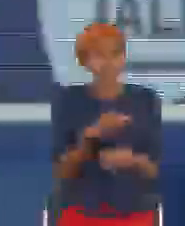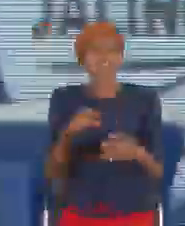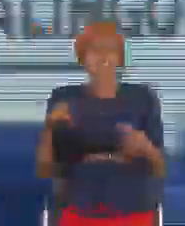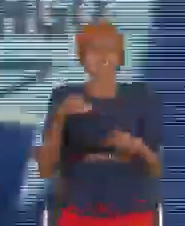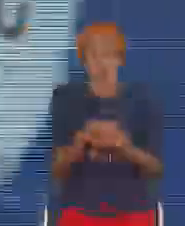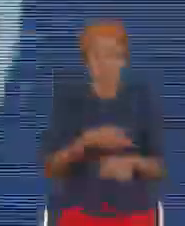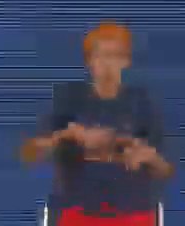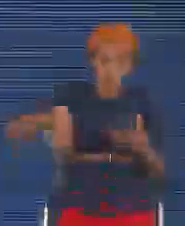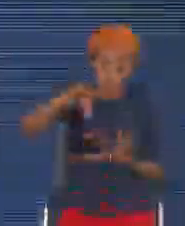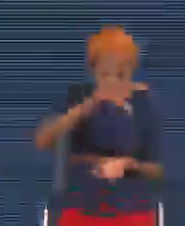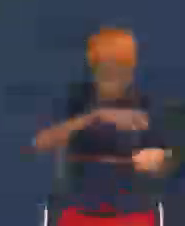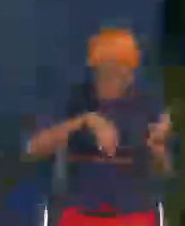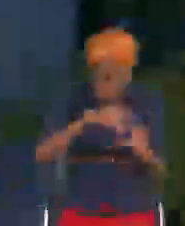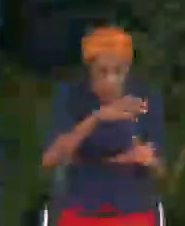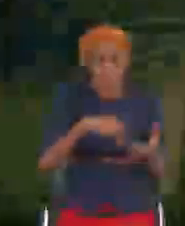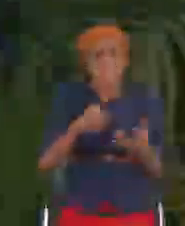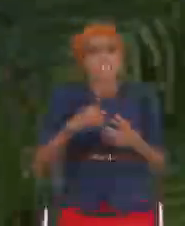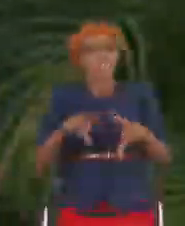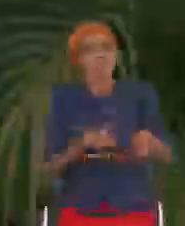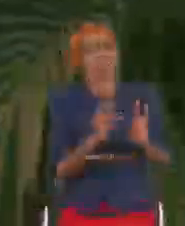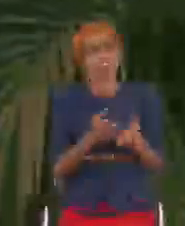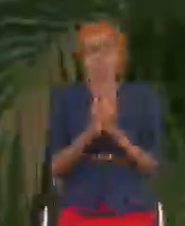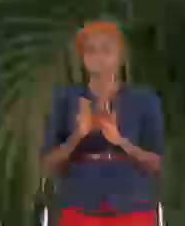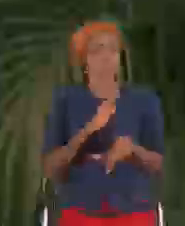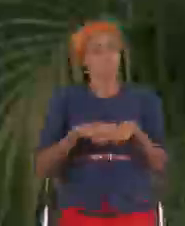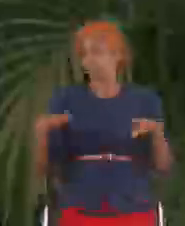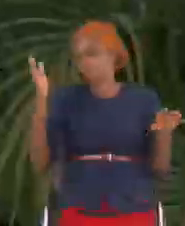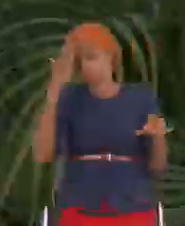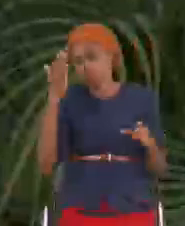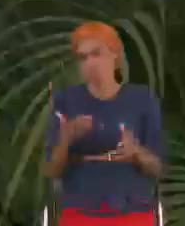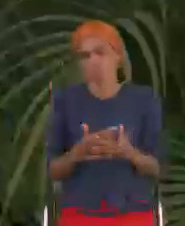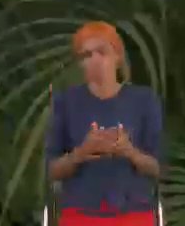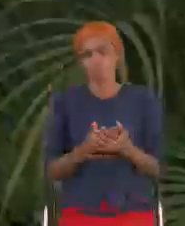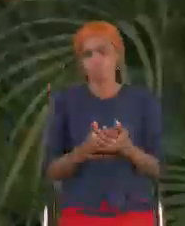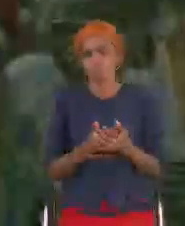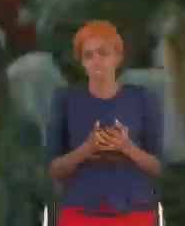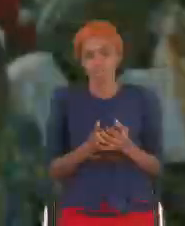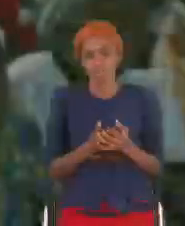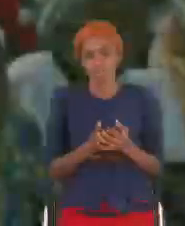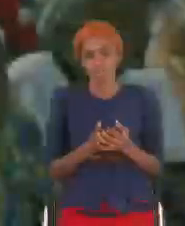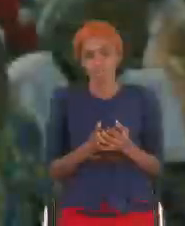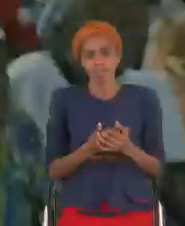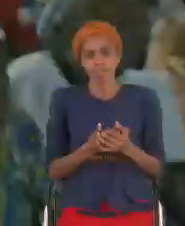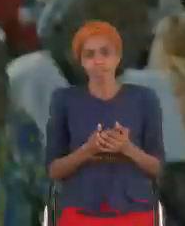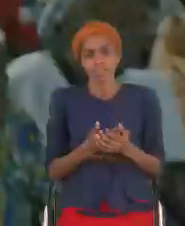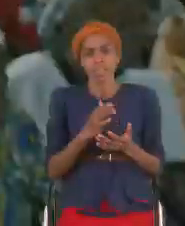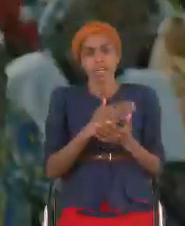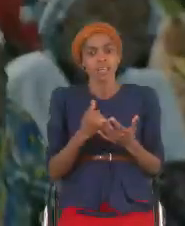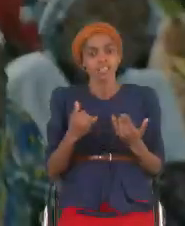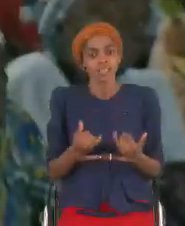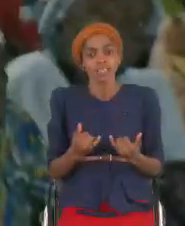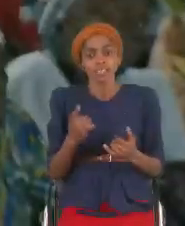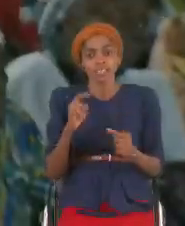confusion. The way of peace they have not known. And it's the work, is the business of their tongue. They